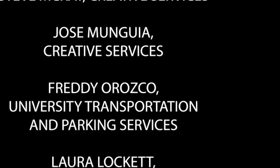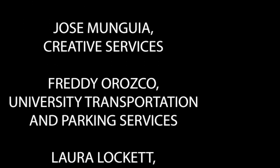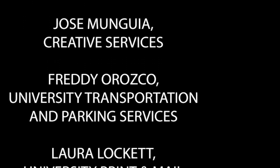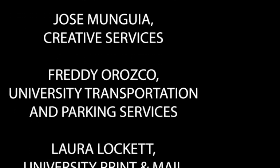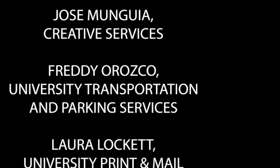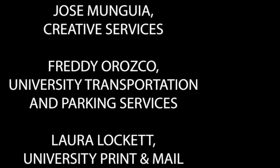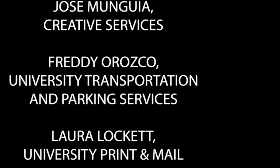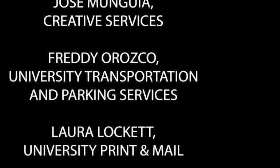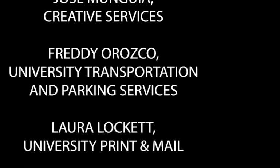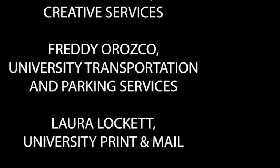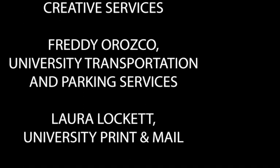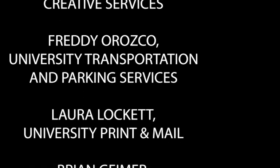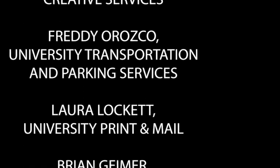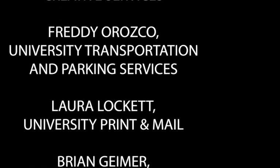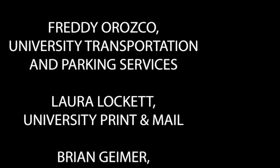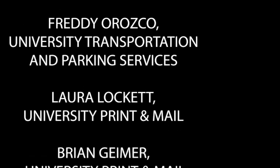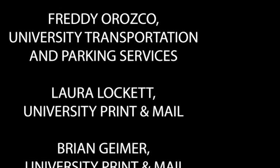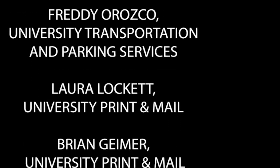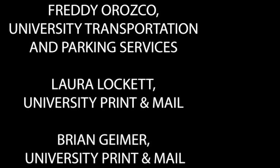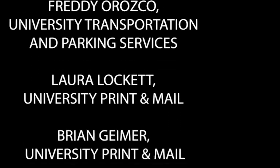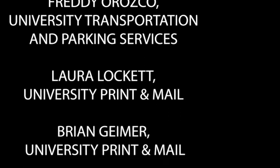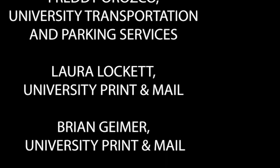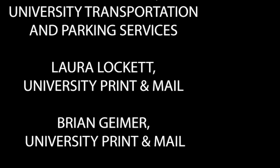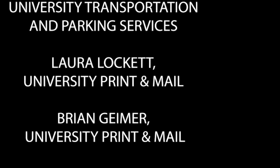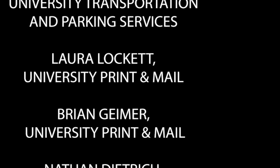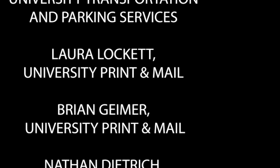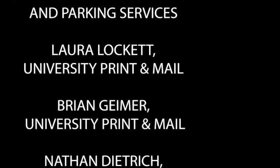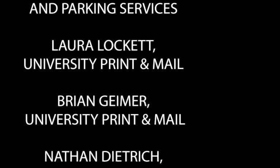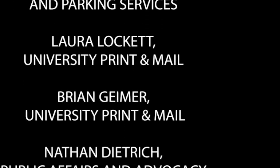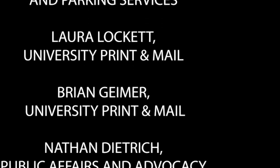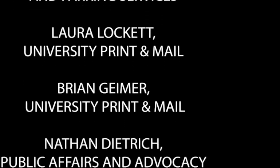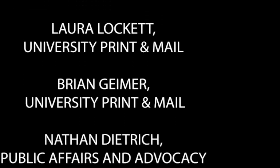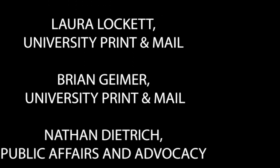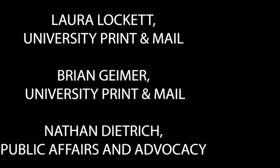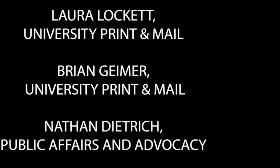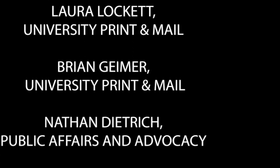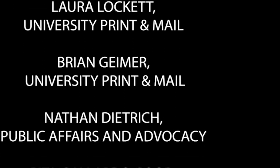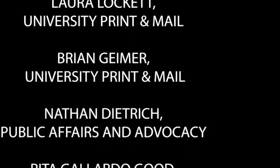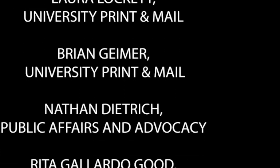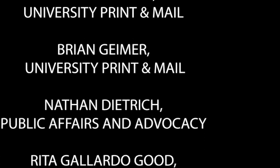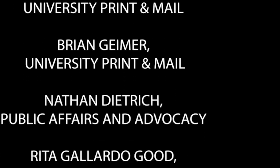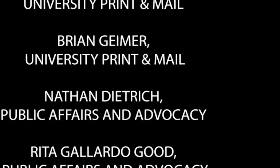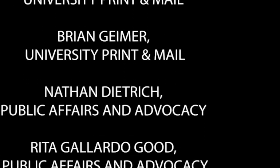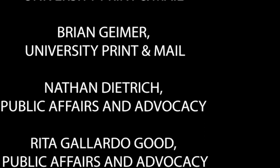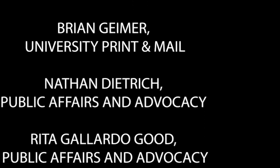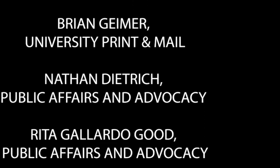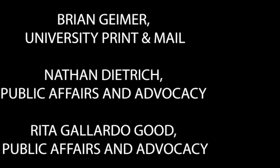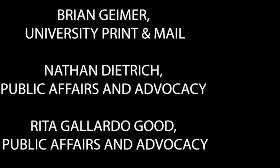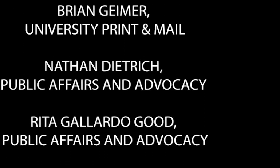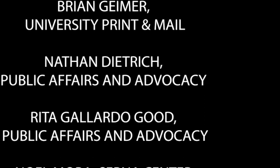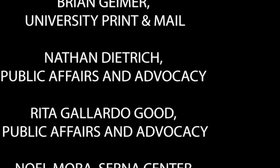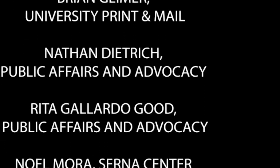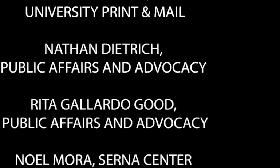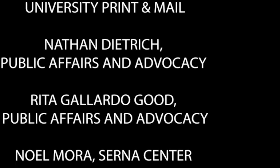community partnerships and student programs gave me career building opportunities that made me who I am today. And I give back to invest